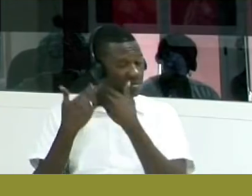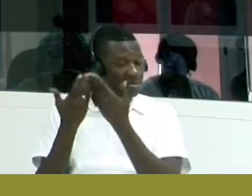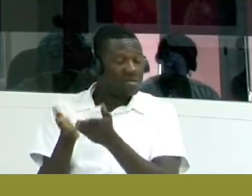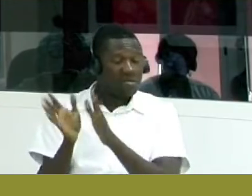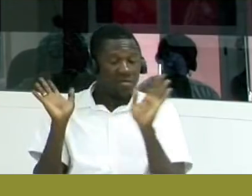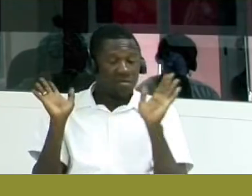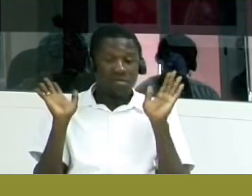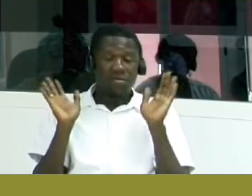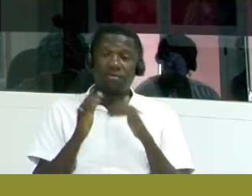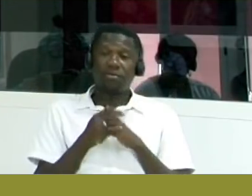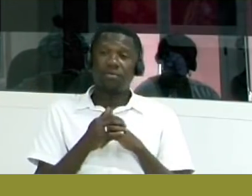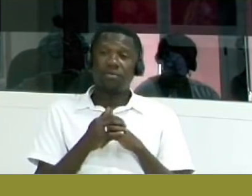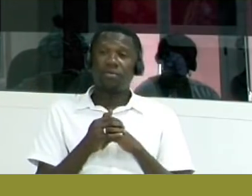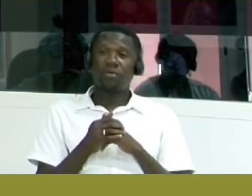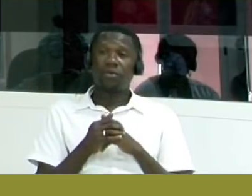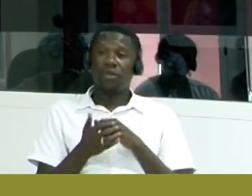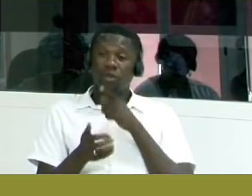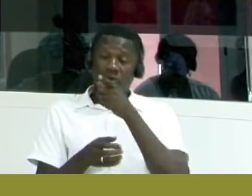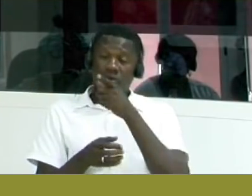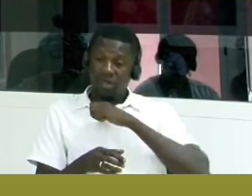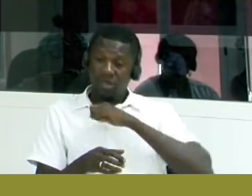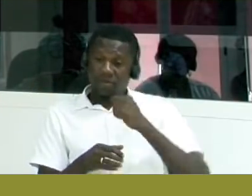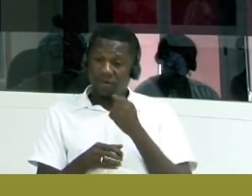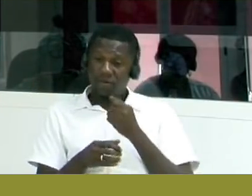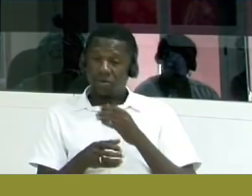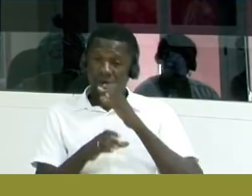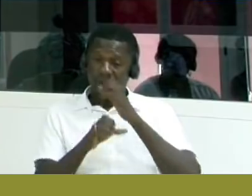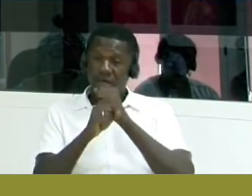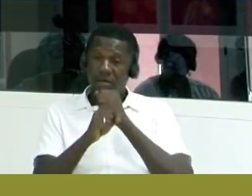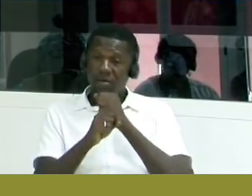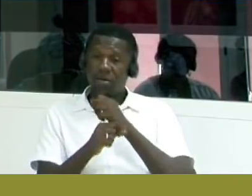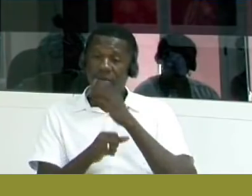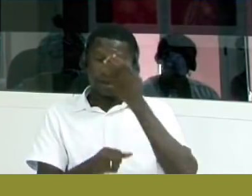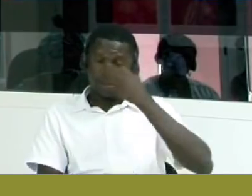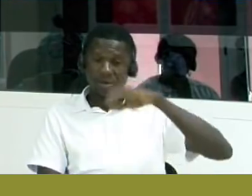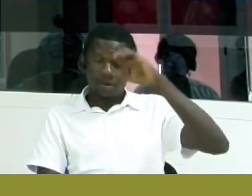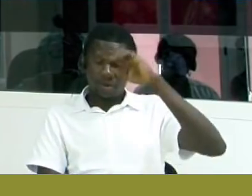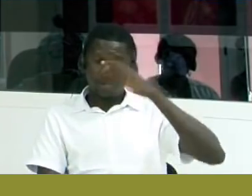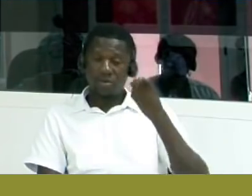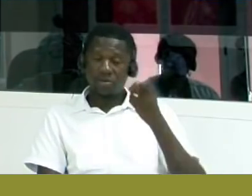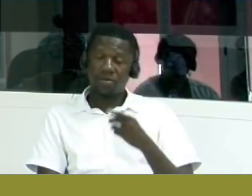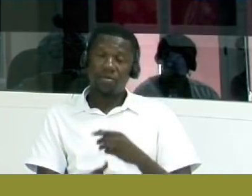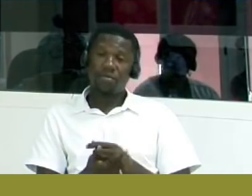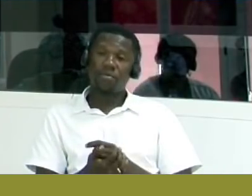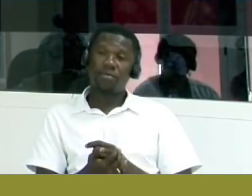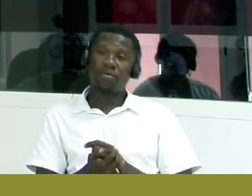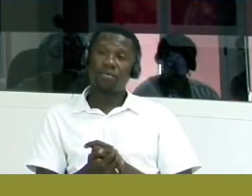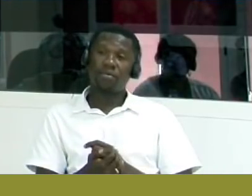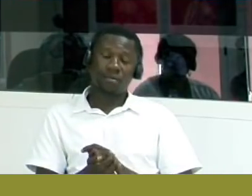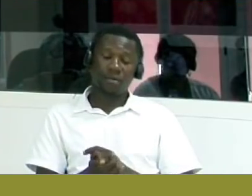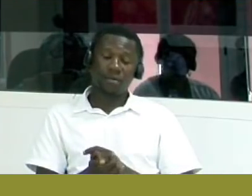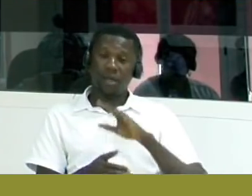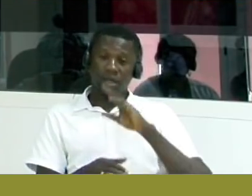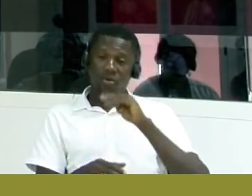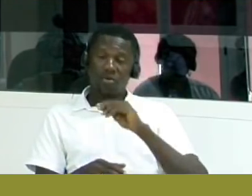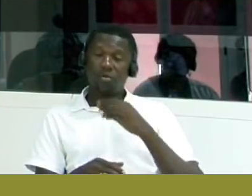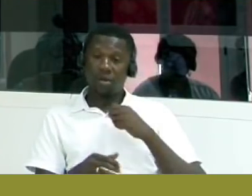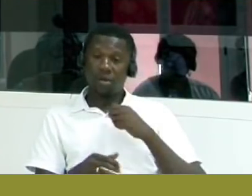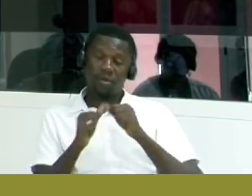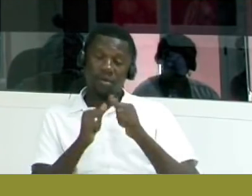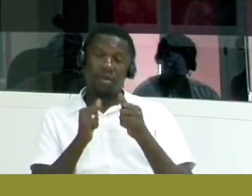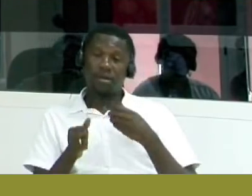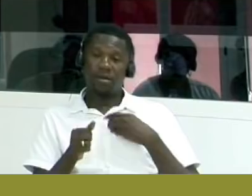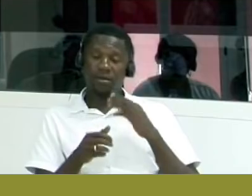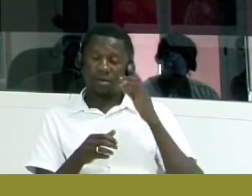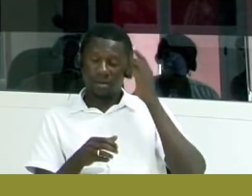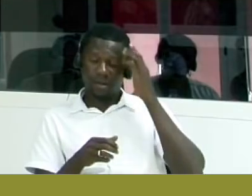So you would refuse to help the commission explaining... I've done my best, and I was expecting that you